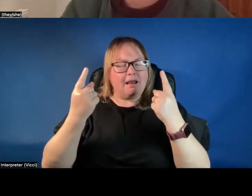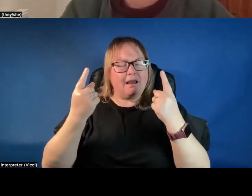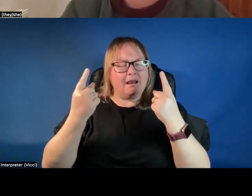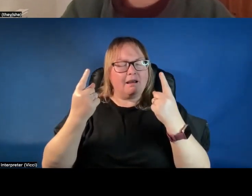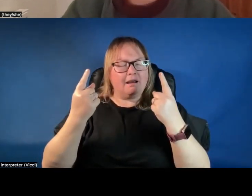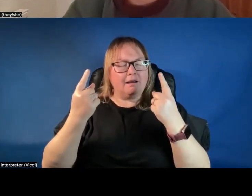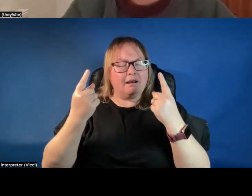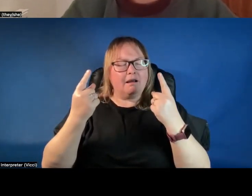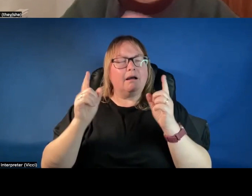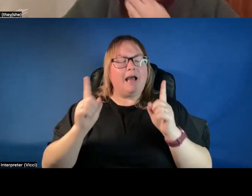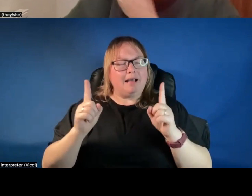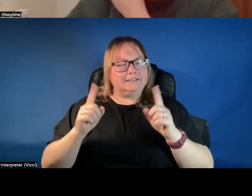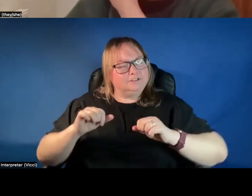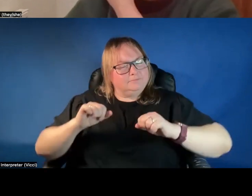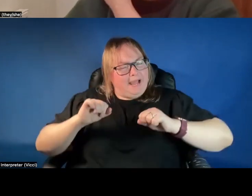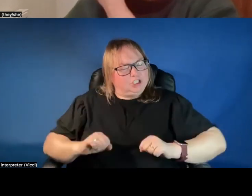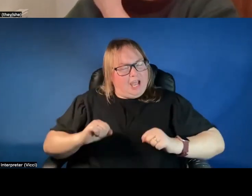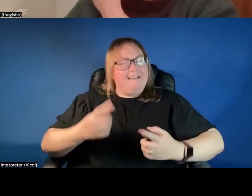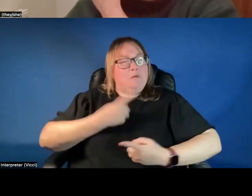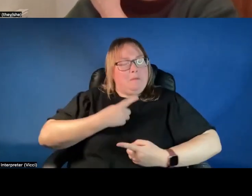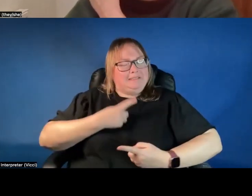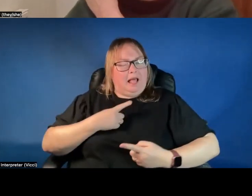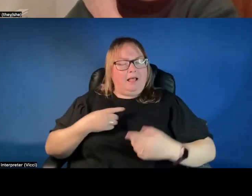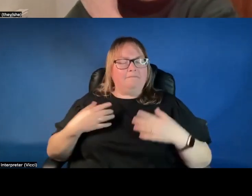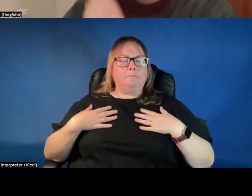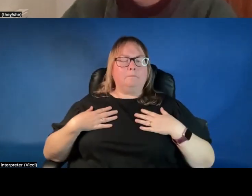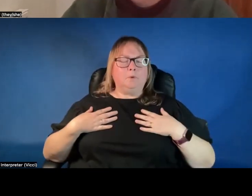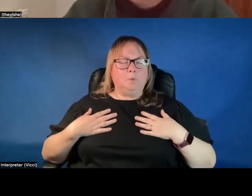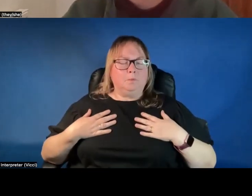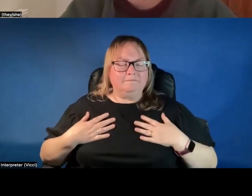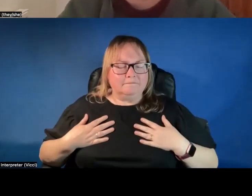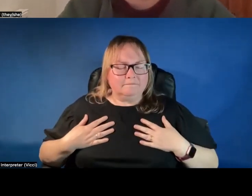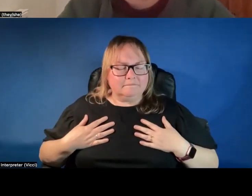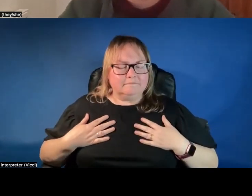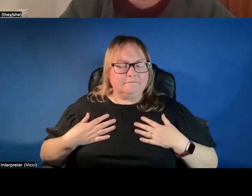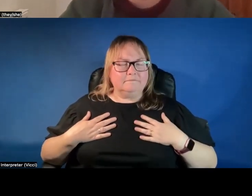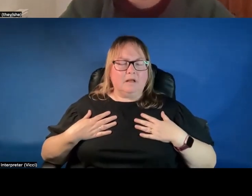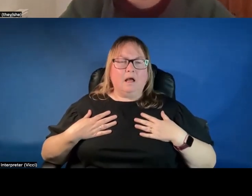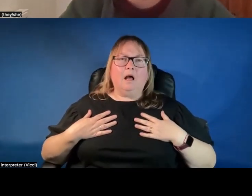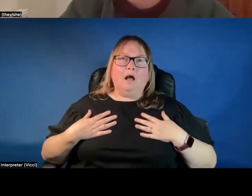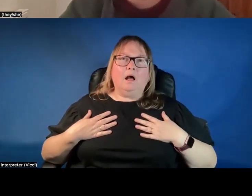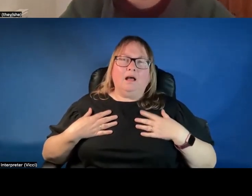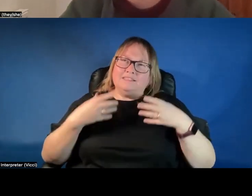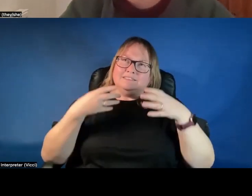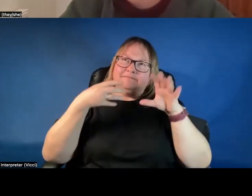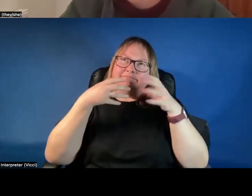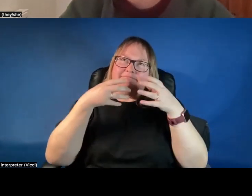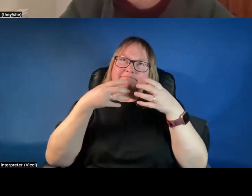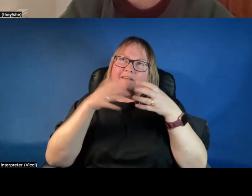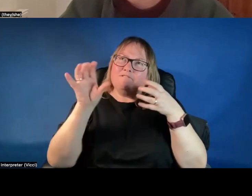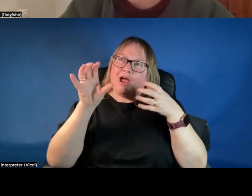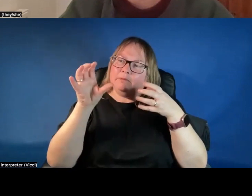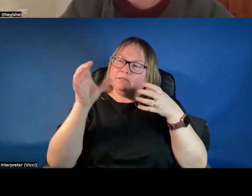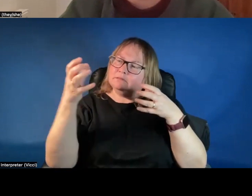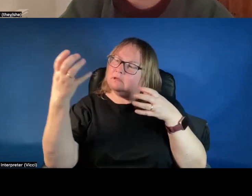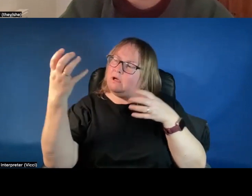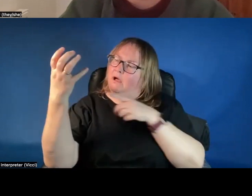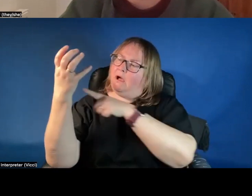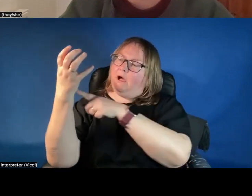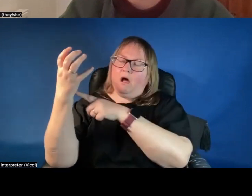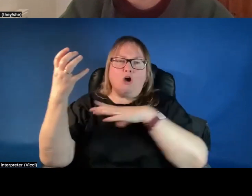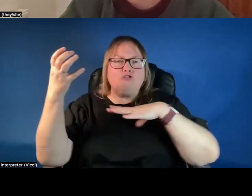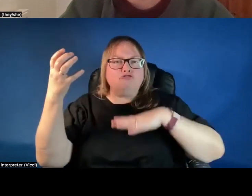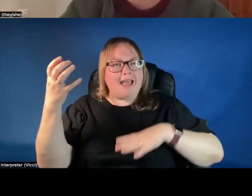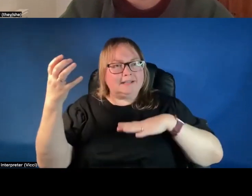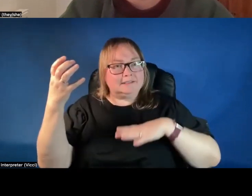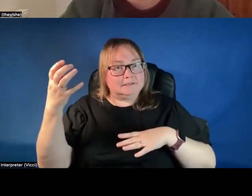of rest. And that, I think, is really, really precious to me, because it's a lived experience where I know